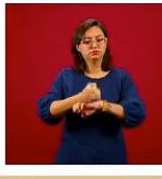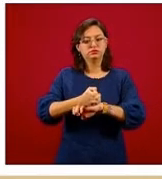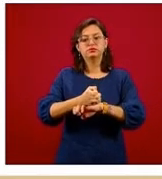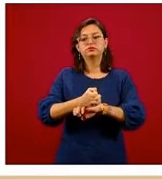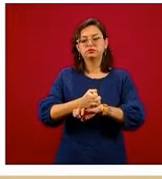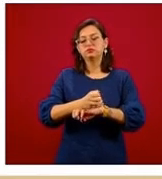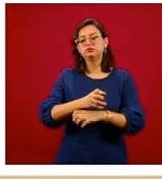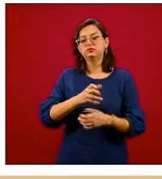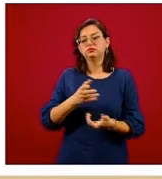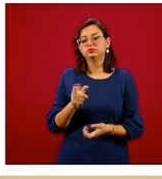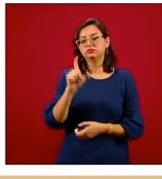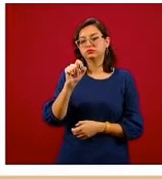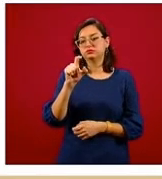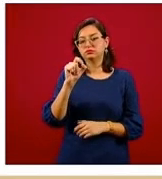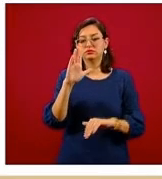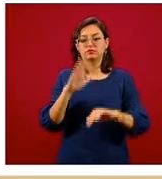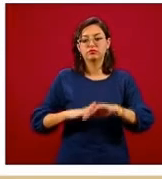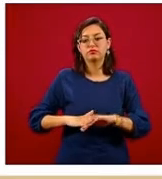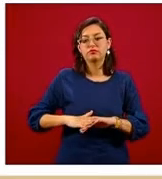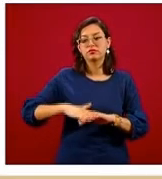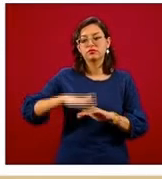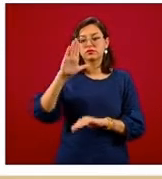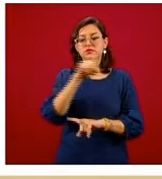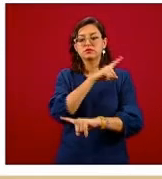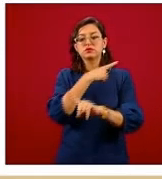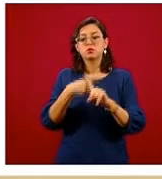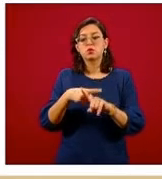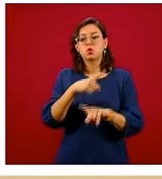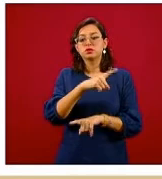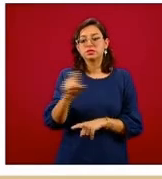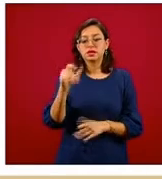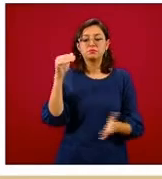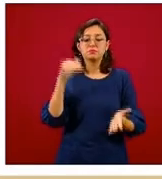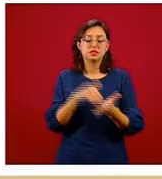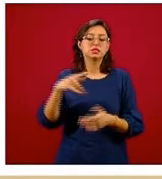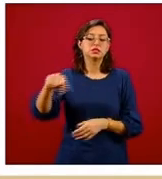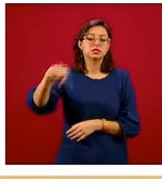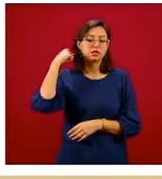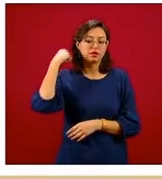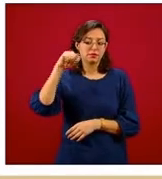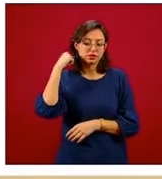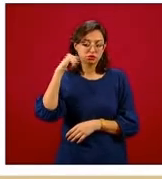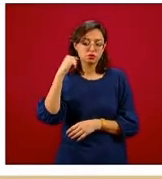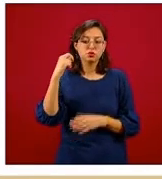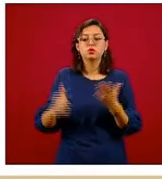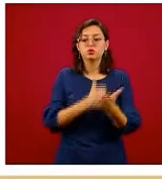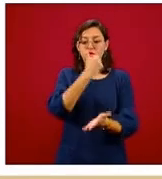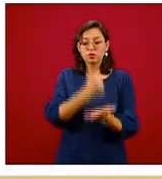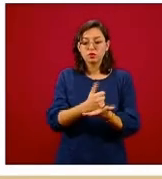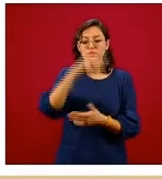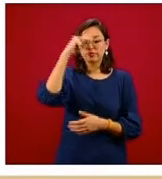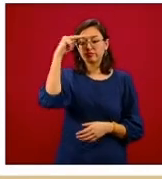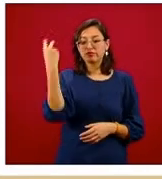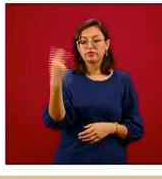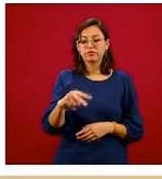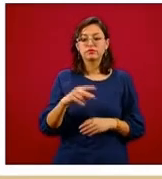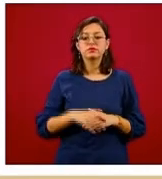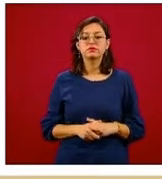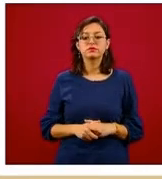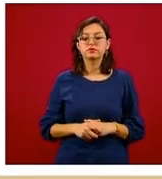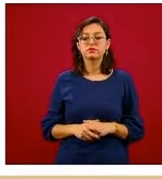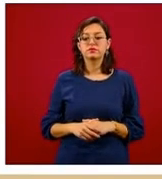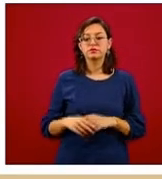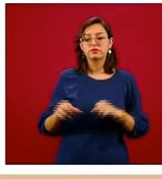this characteristic. Basically, we have the two that would be above 20 per 100,000 states,